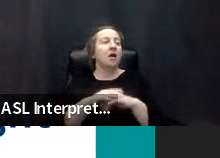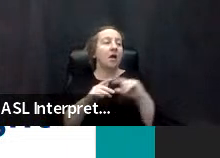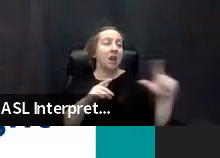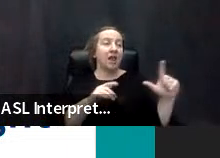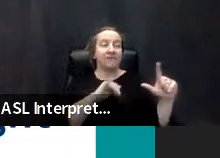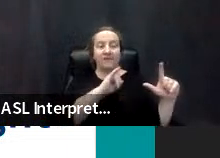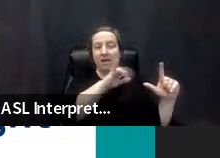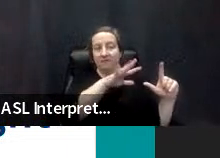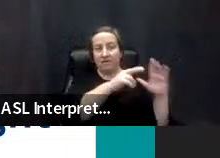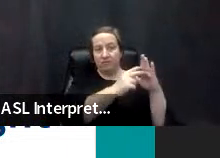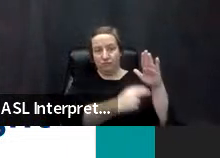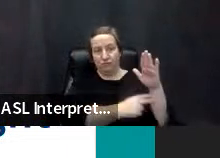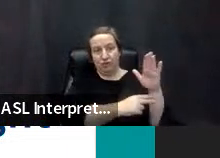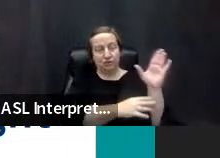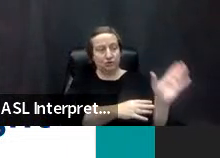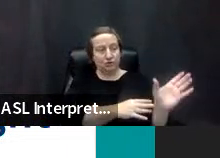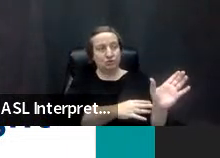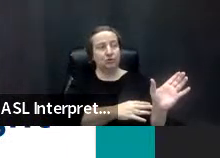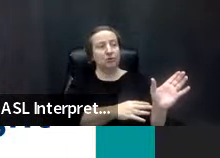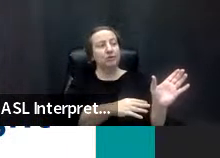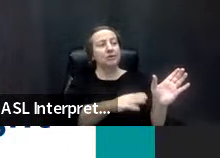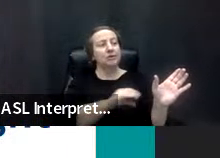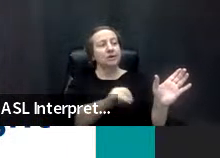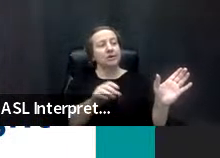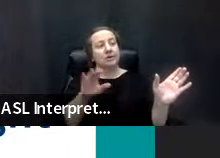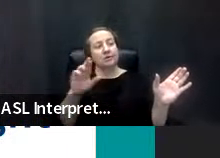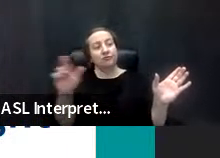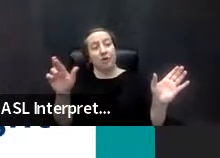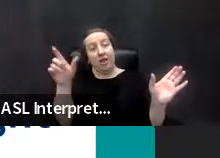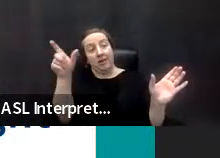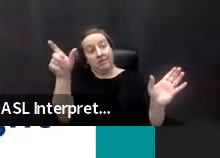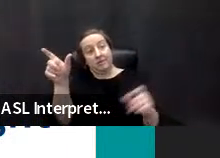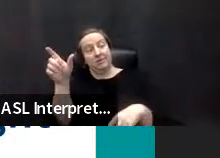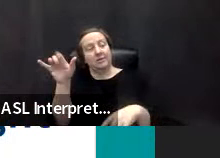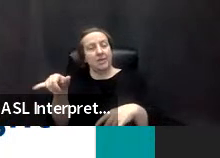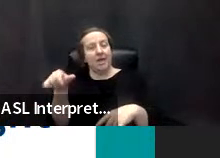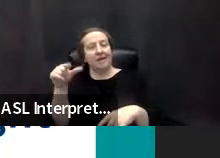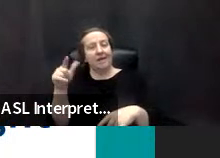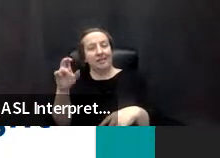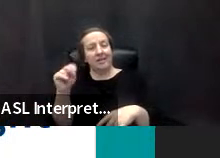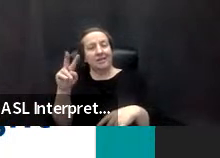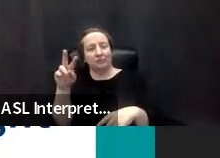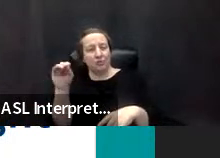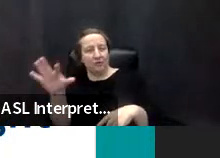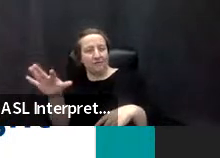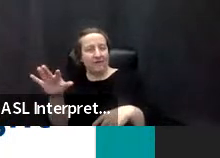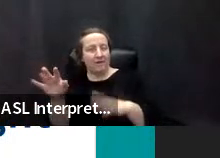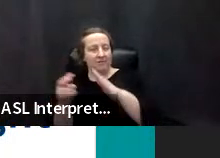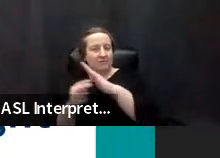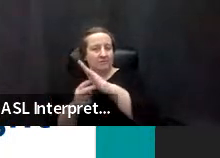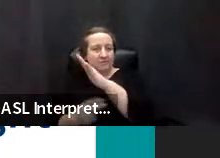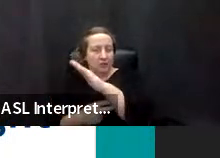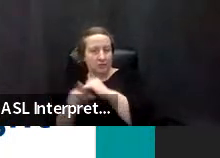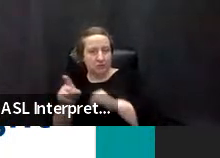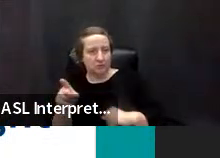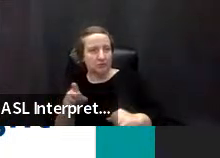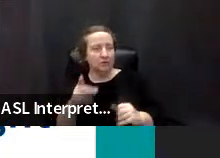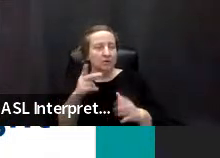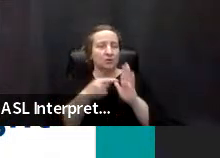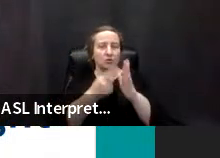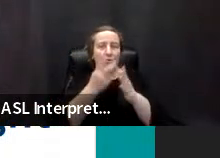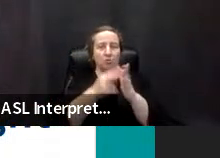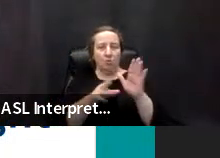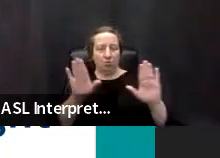interstate bridge volumes, and then the 2 bar charts on the right are the Glenn Jackson Bridge. Just kind of want to show both